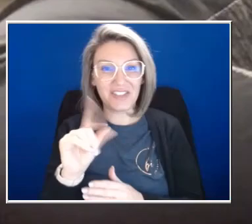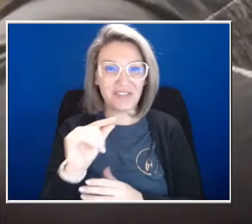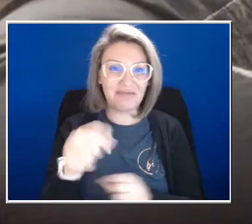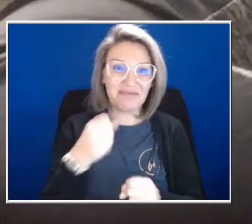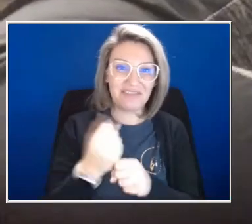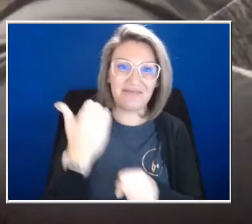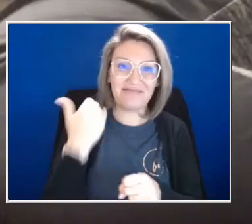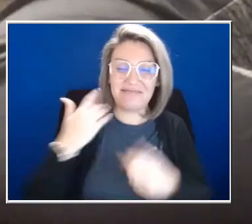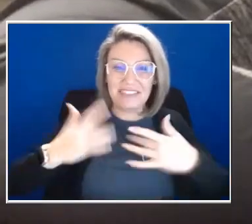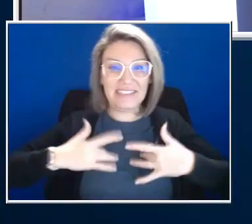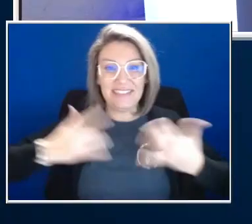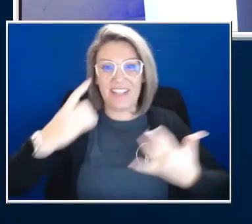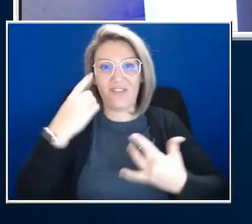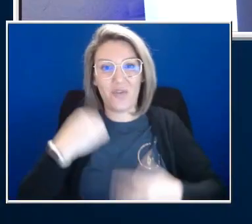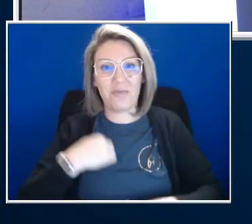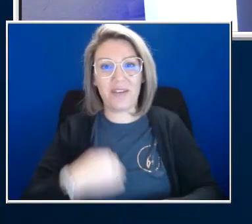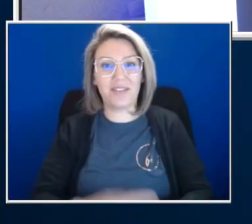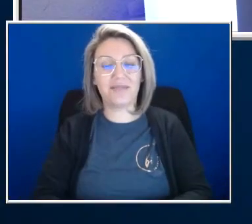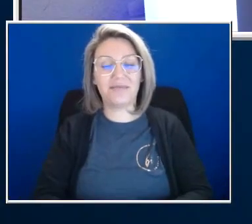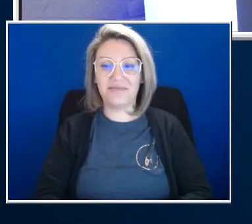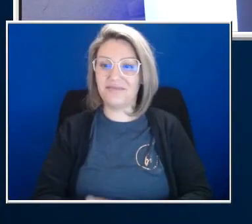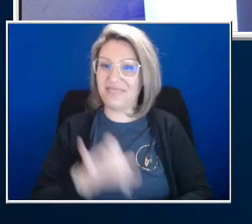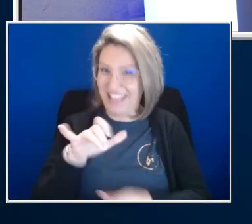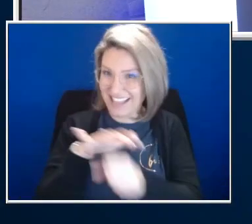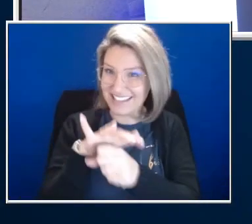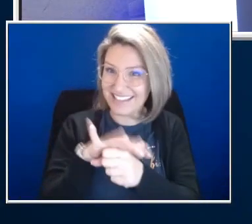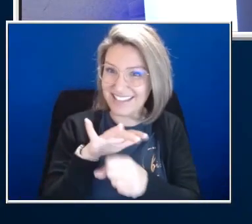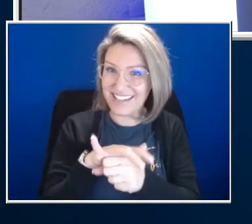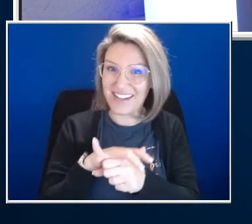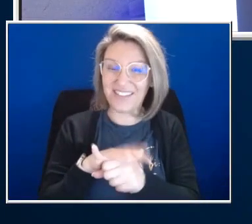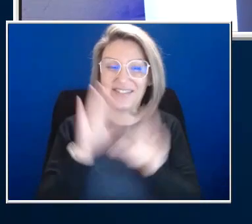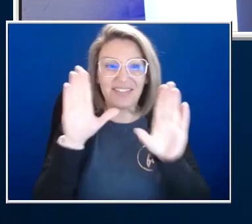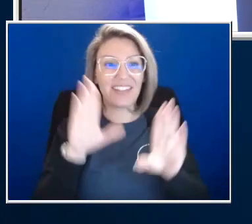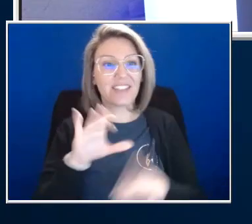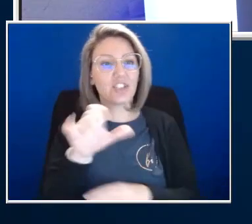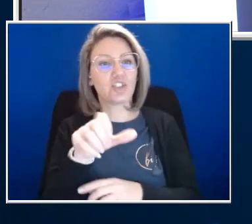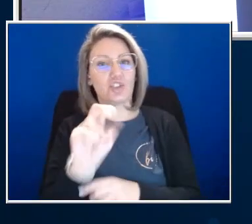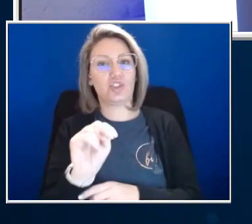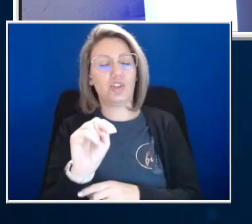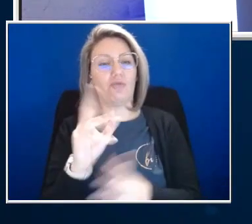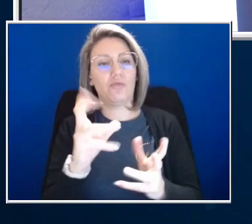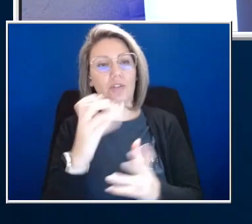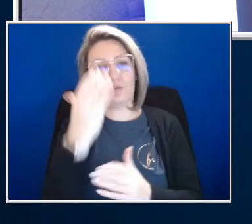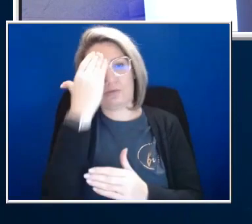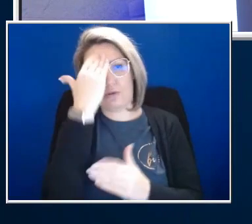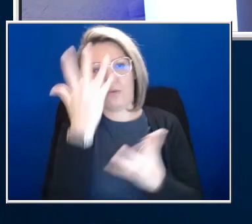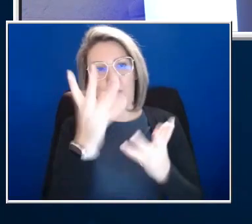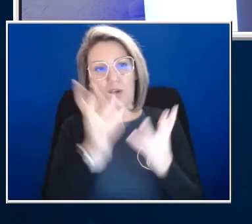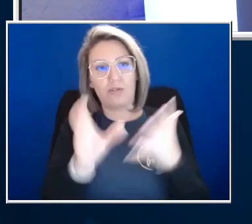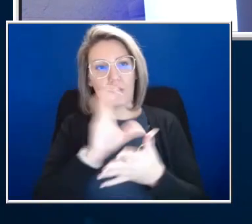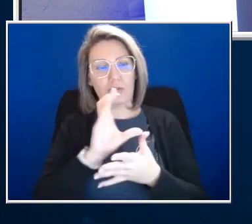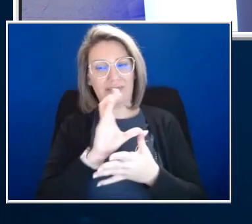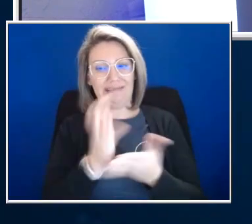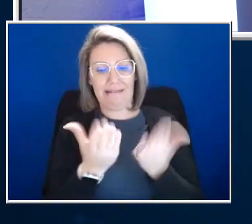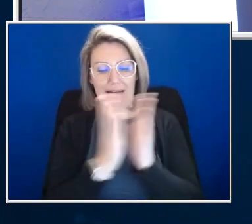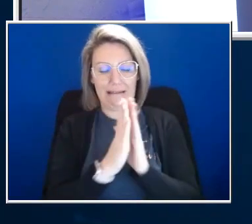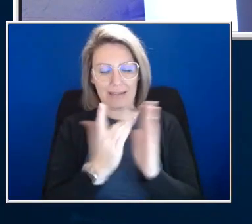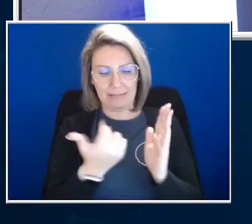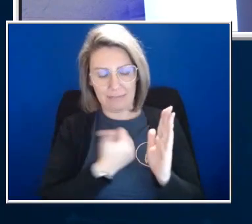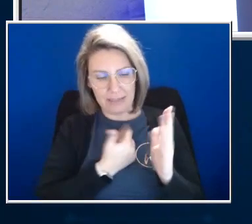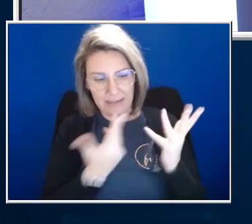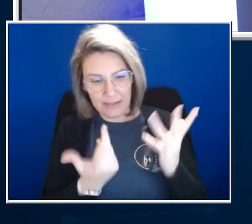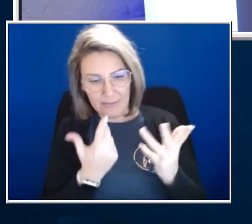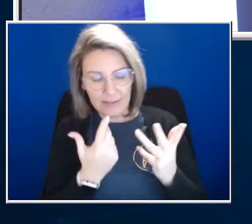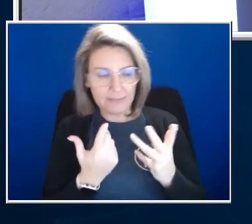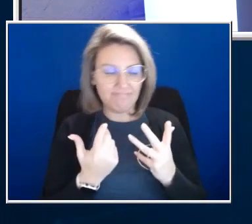me. Yeah, that's enough. That's fantastic. Jen wants to know, what criteria should I be asking myself, Dr. Shaw, when it comes to whether or not I